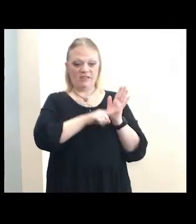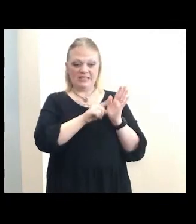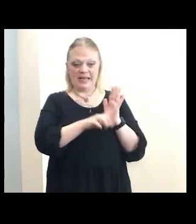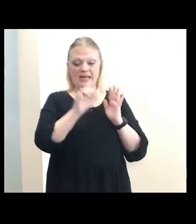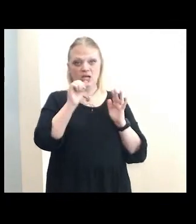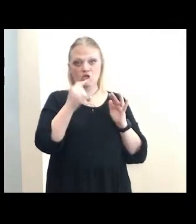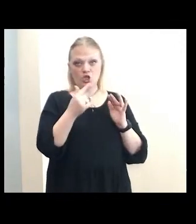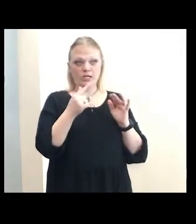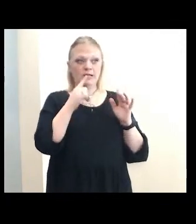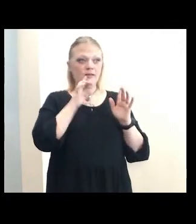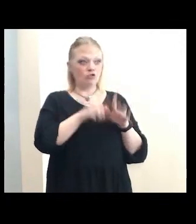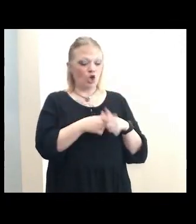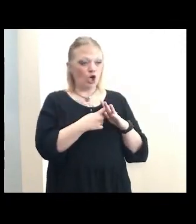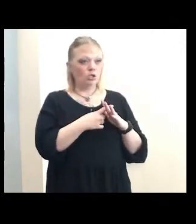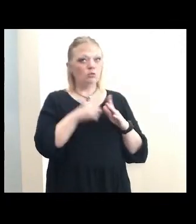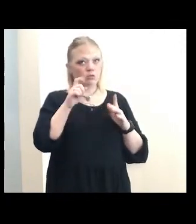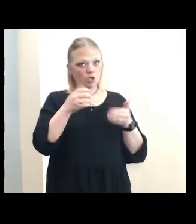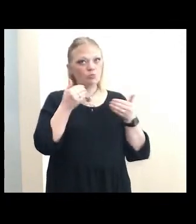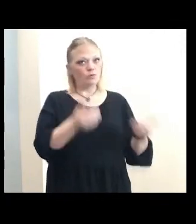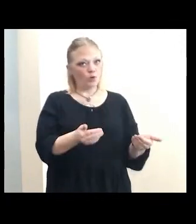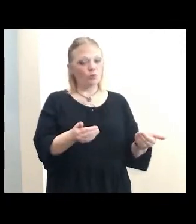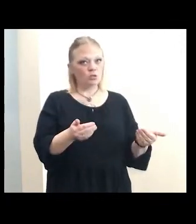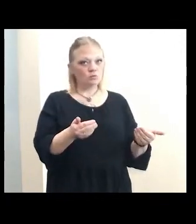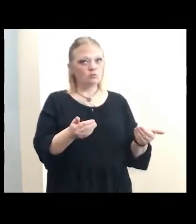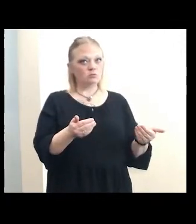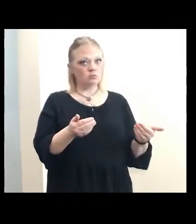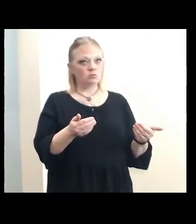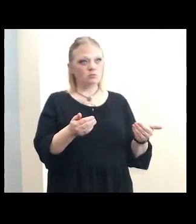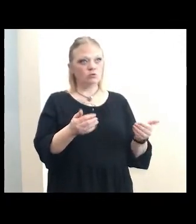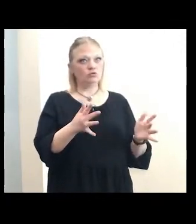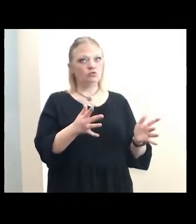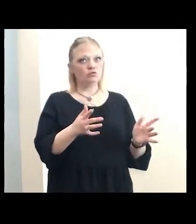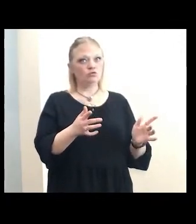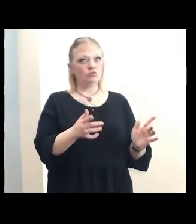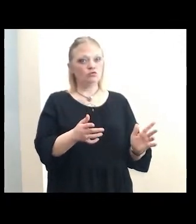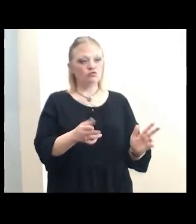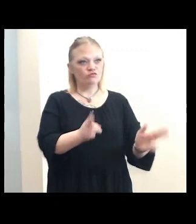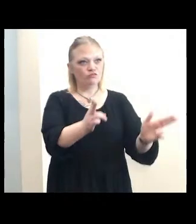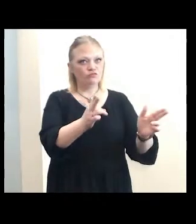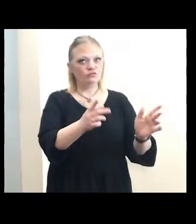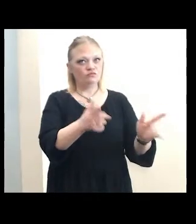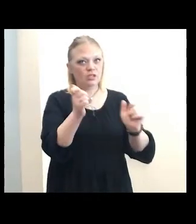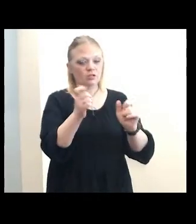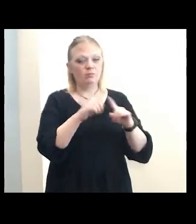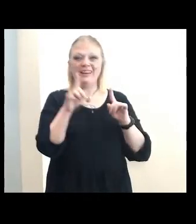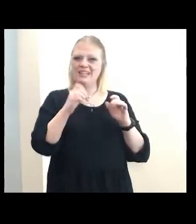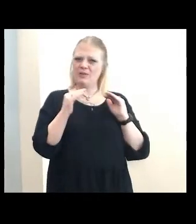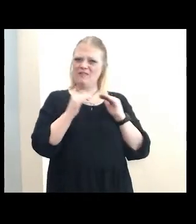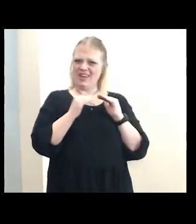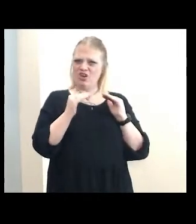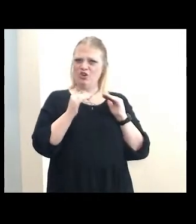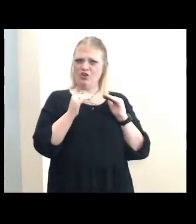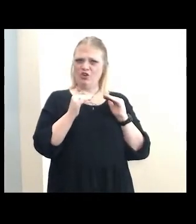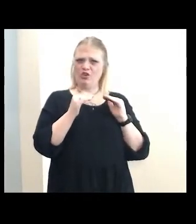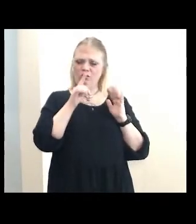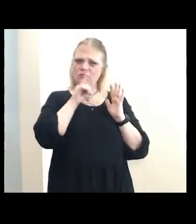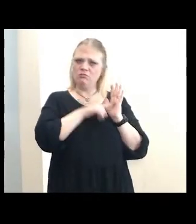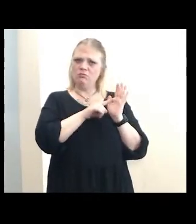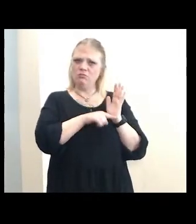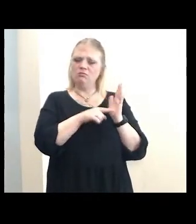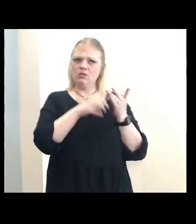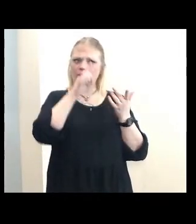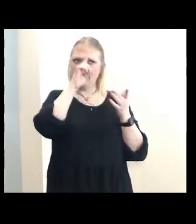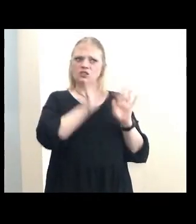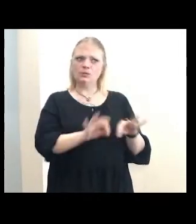has commenced needs to move forward. It needs to move rapidly, but it also needs to be a fair investigation. I think